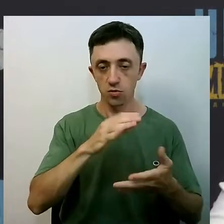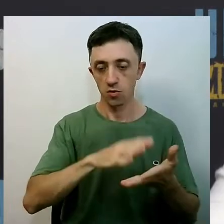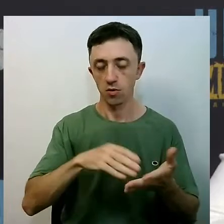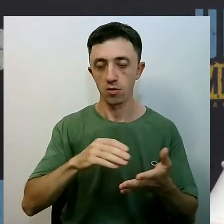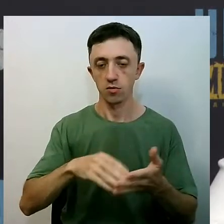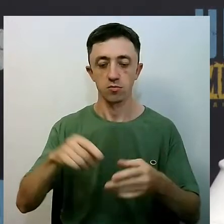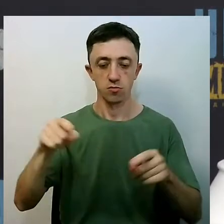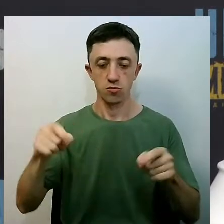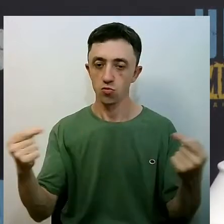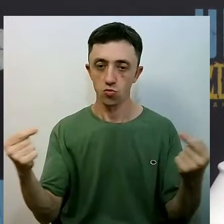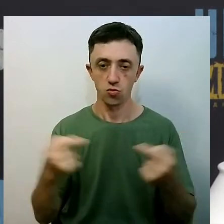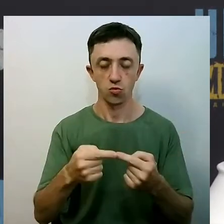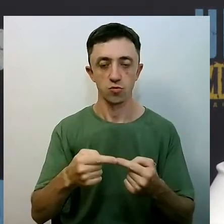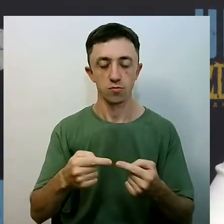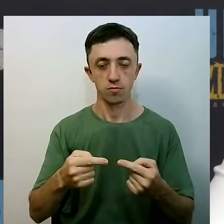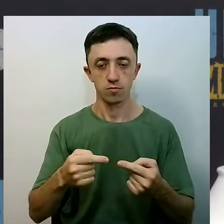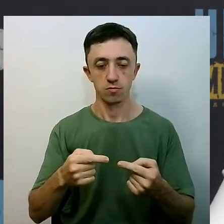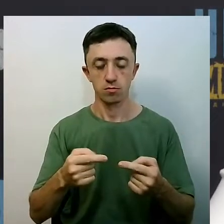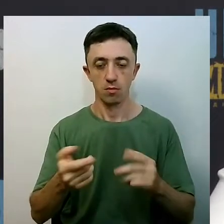by local